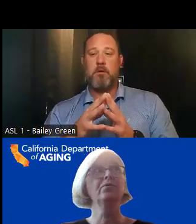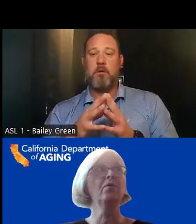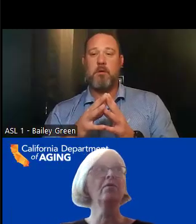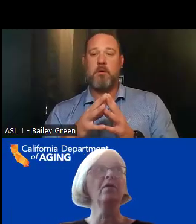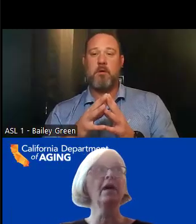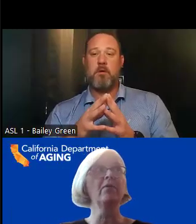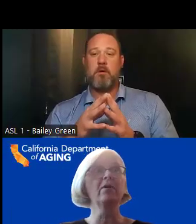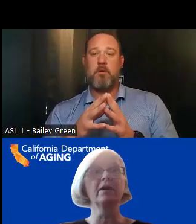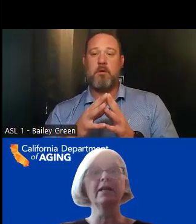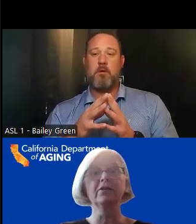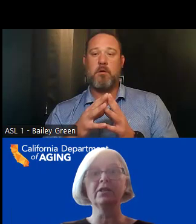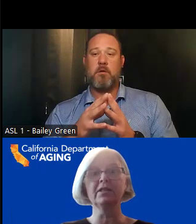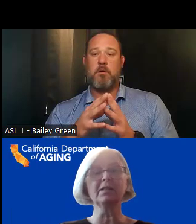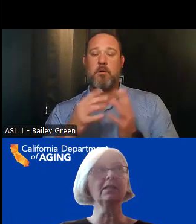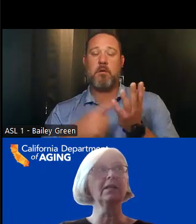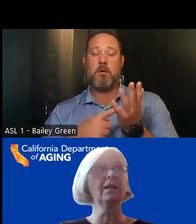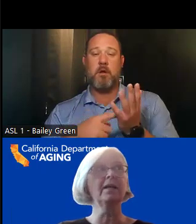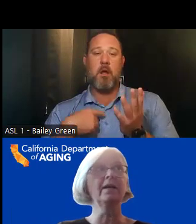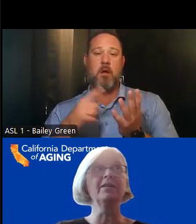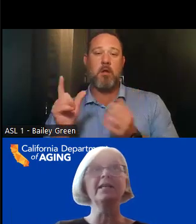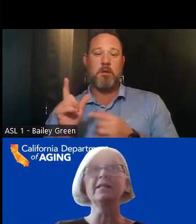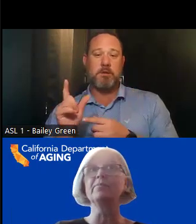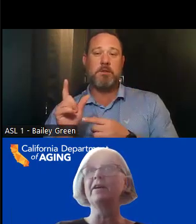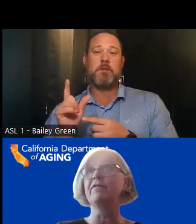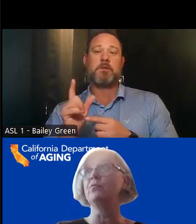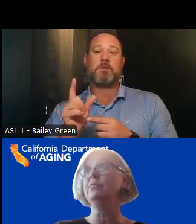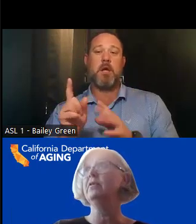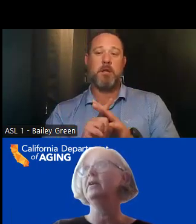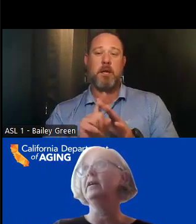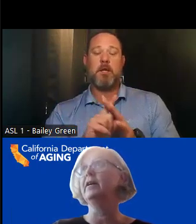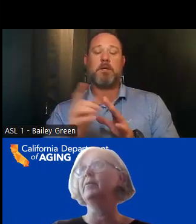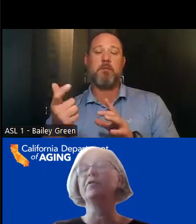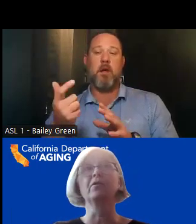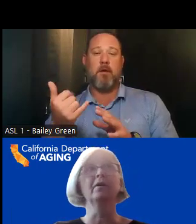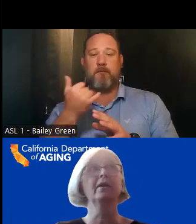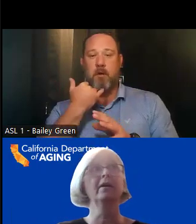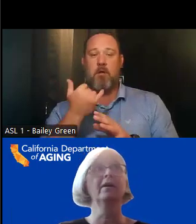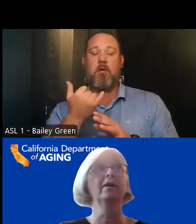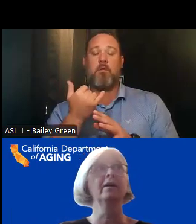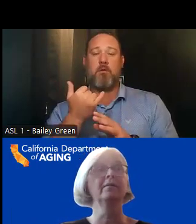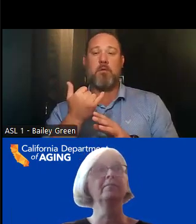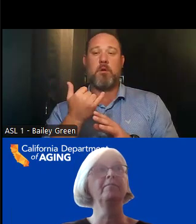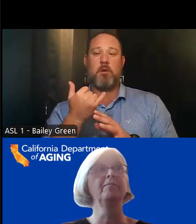Just to go over our logistics, attendees by phone. If you're